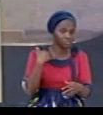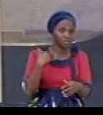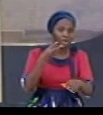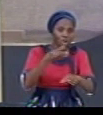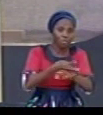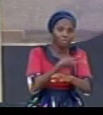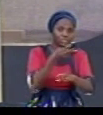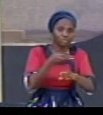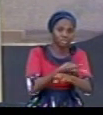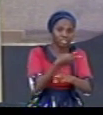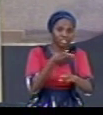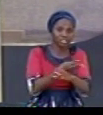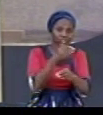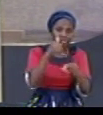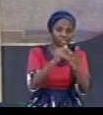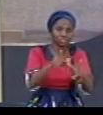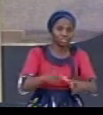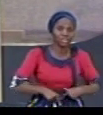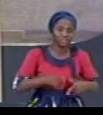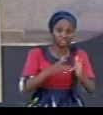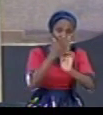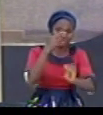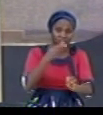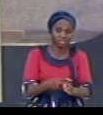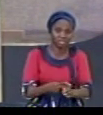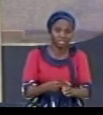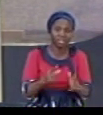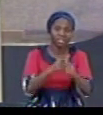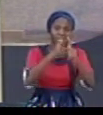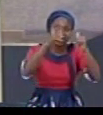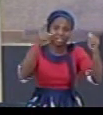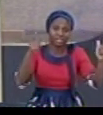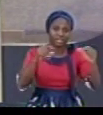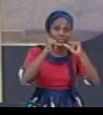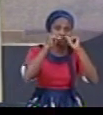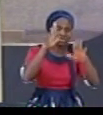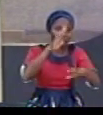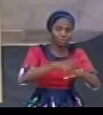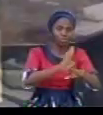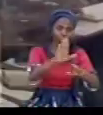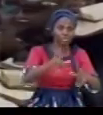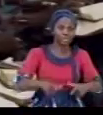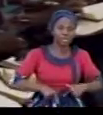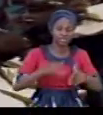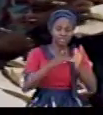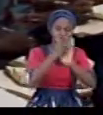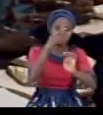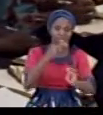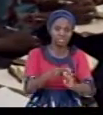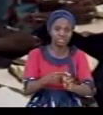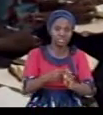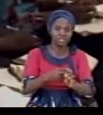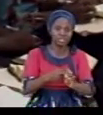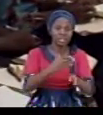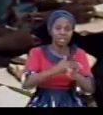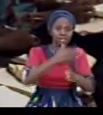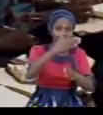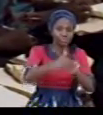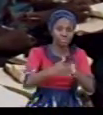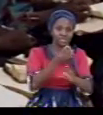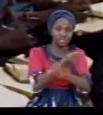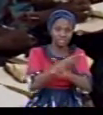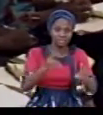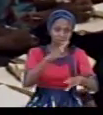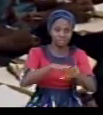Multiplication in your life. Greater blessing upon your life. total deliverance upon